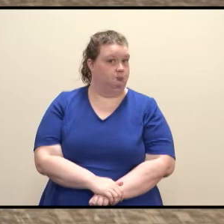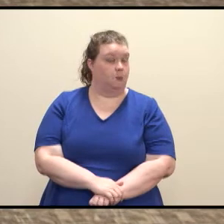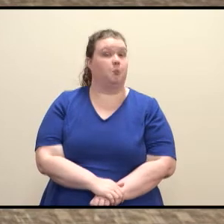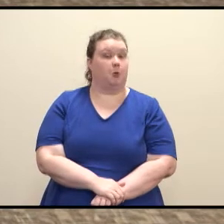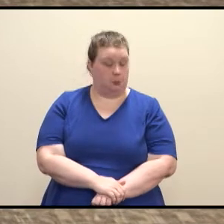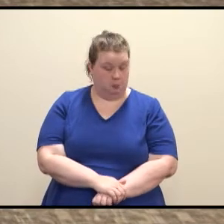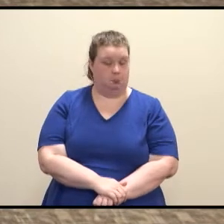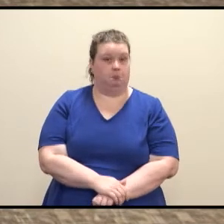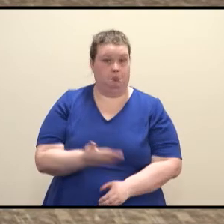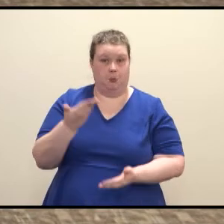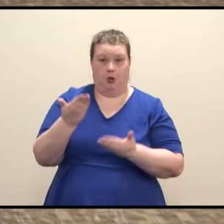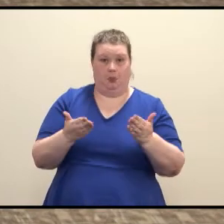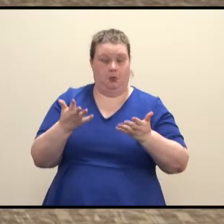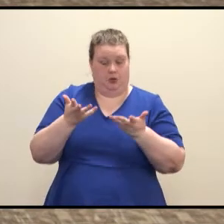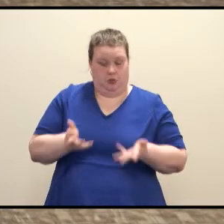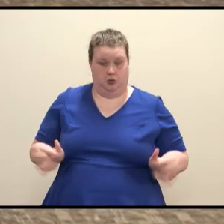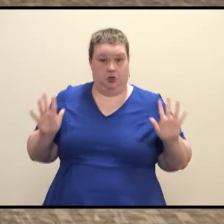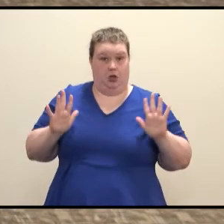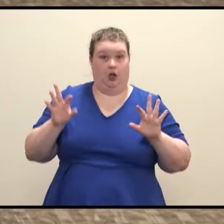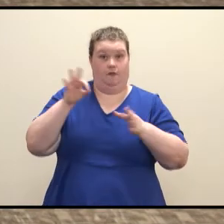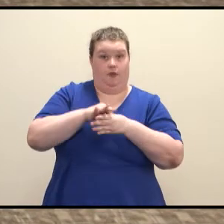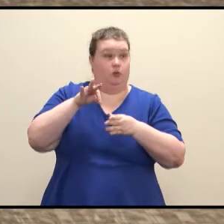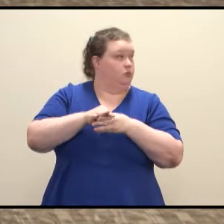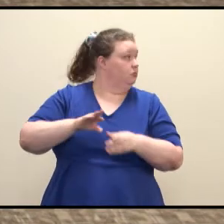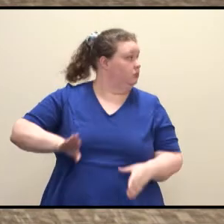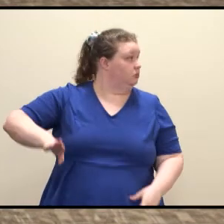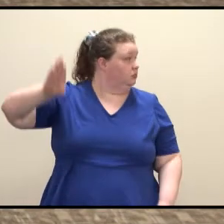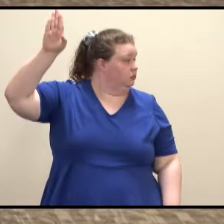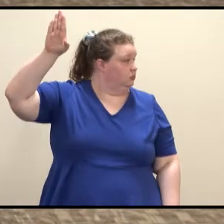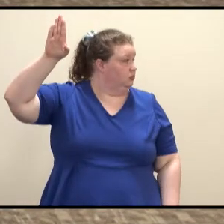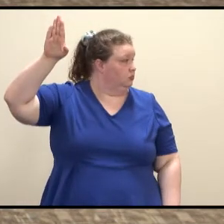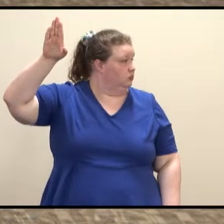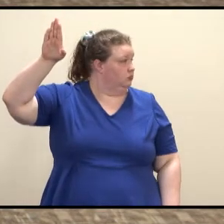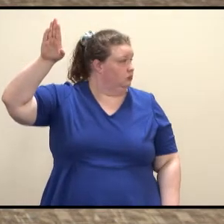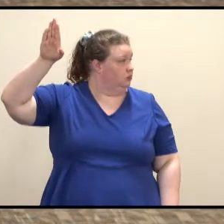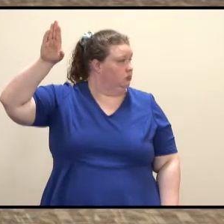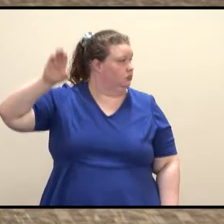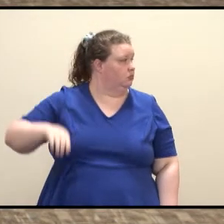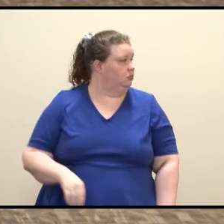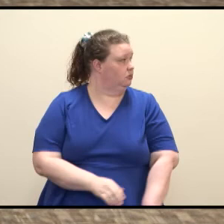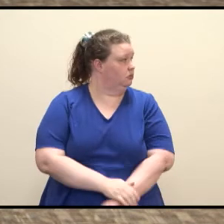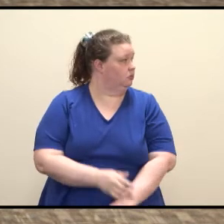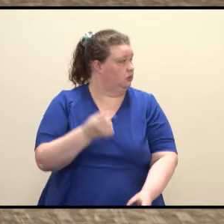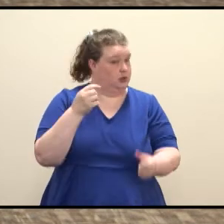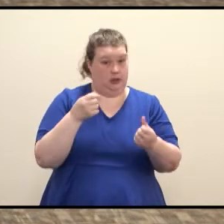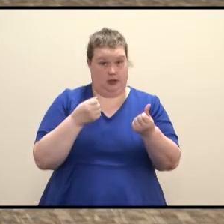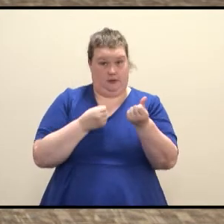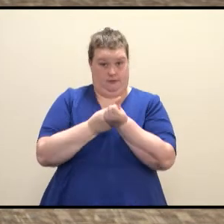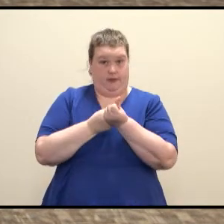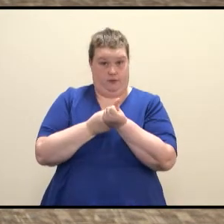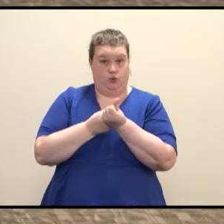Okay, we'll close nominations and take a vote by a show of hands. In favor?